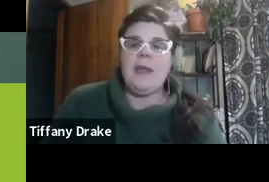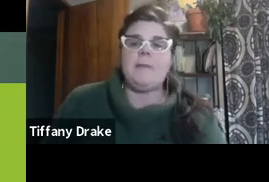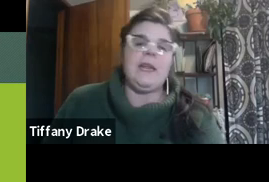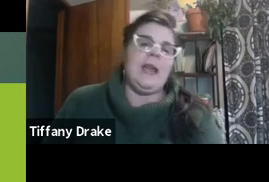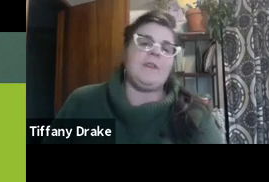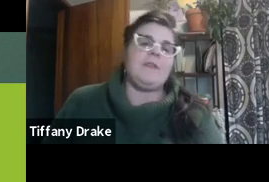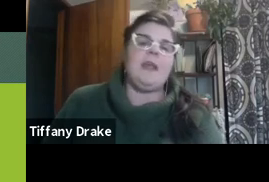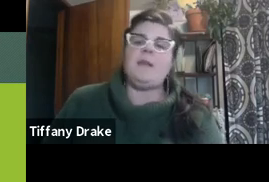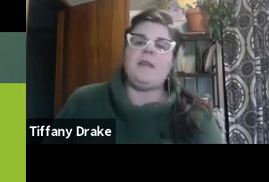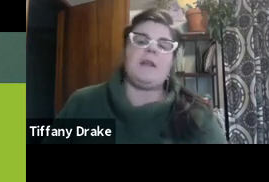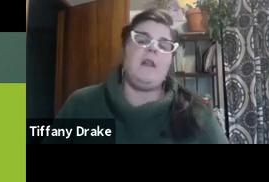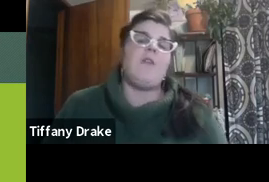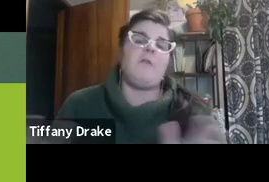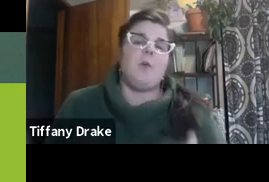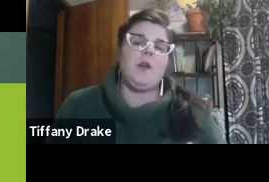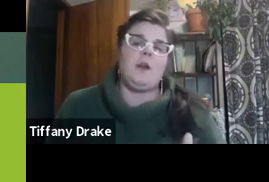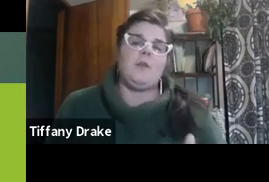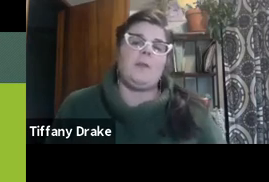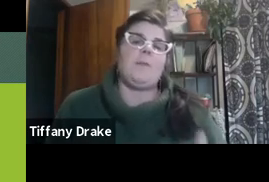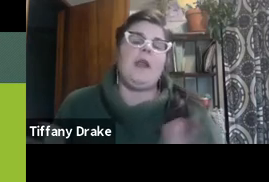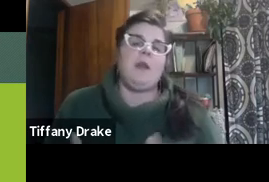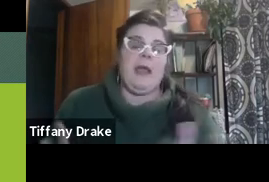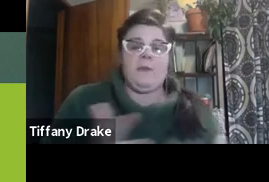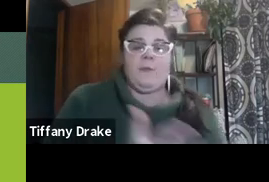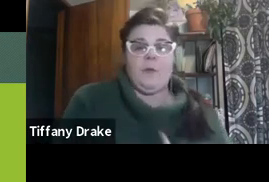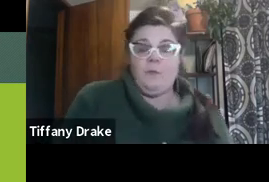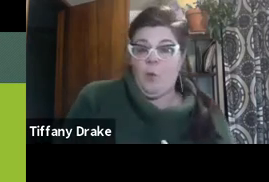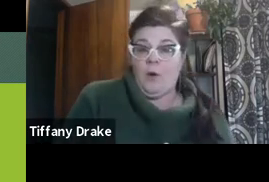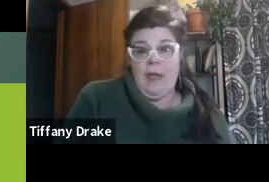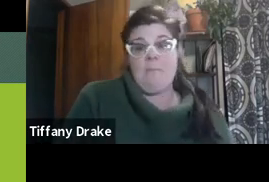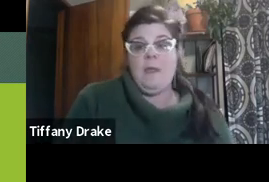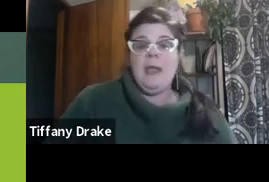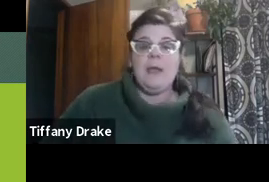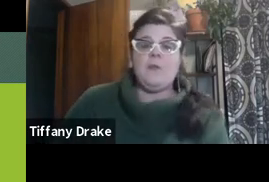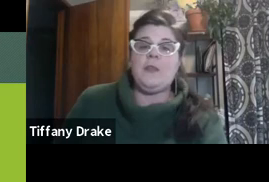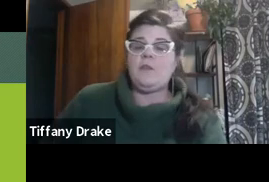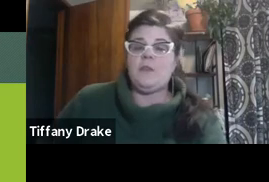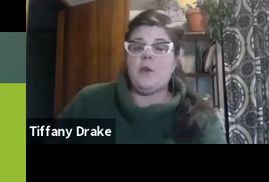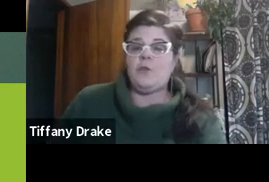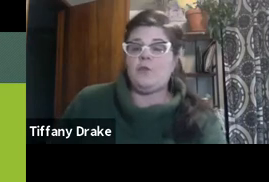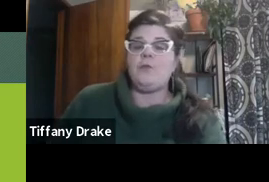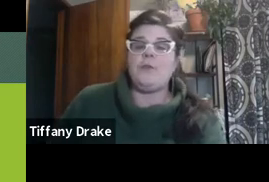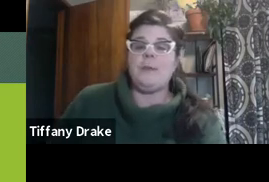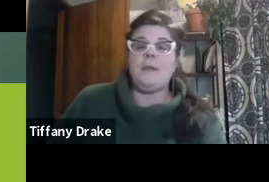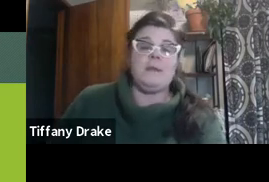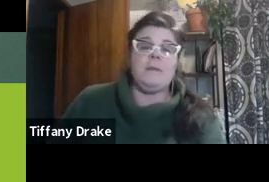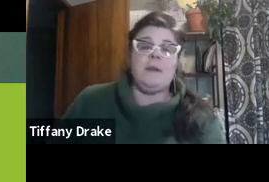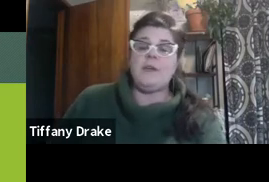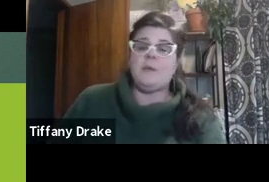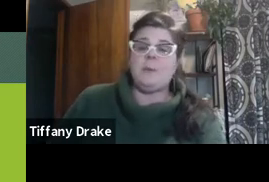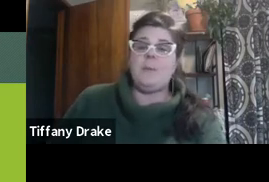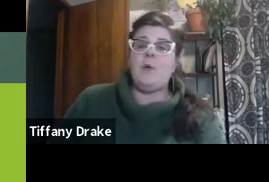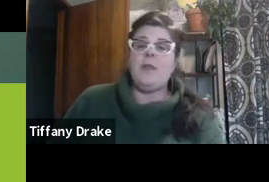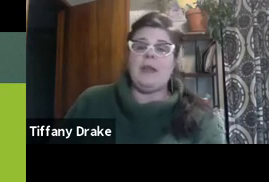are family and have the same exact love for one another that a parent has for them. And those things just aren't true. Siblings can be